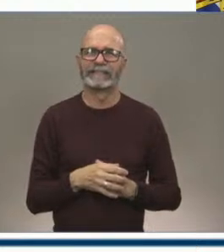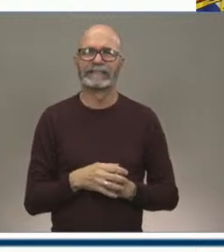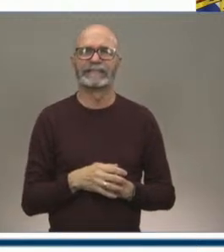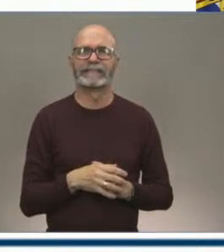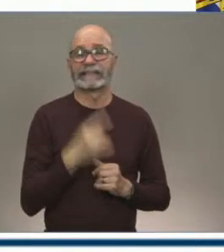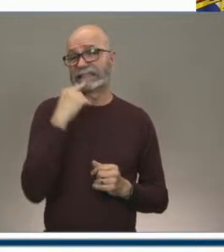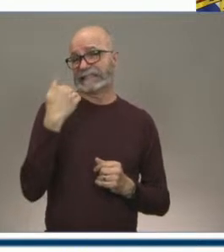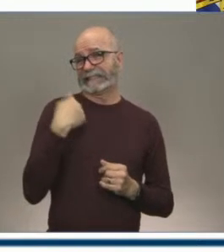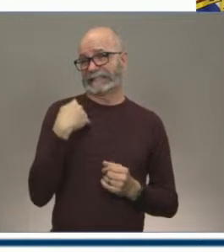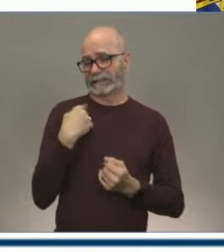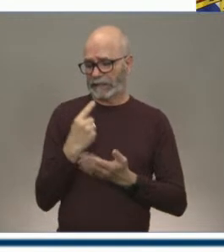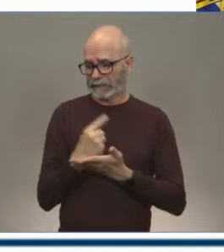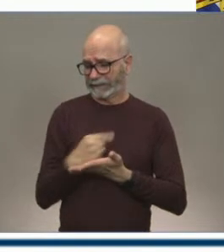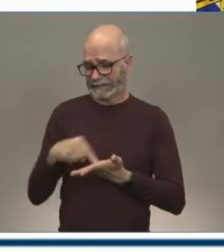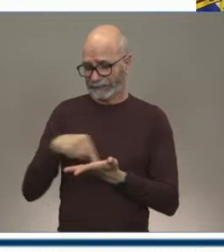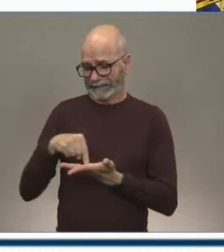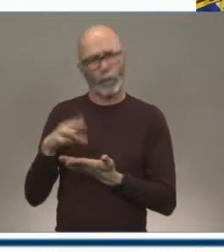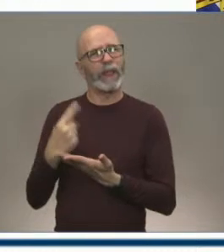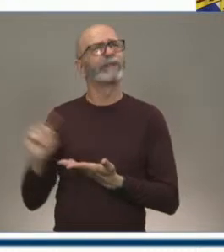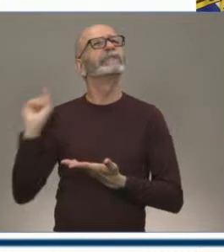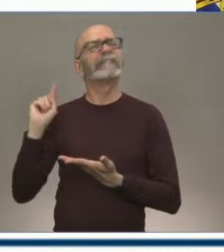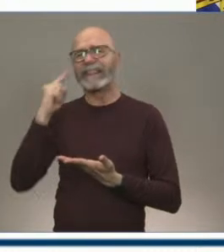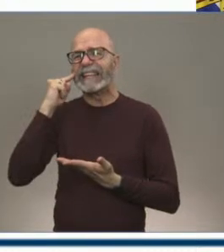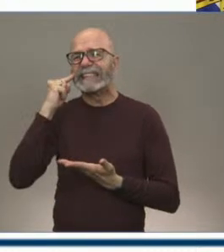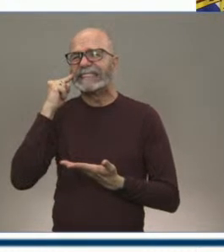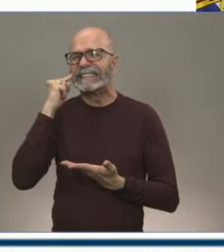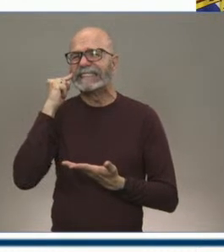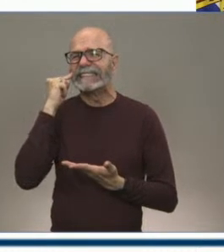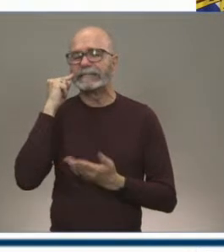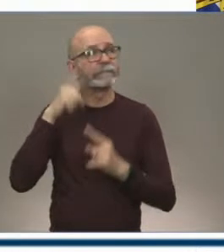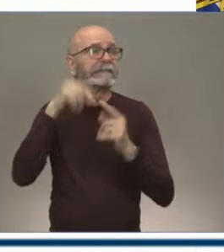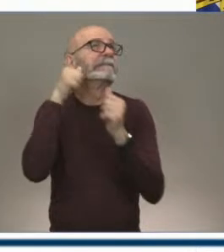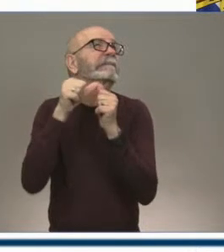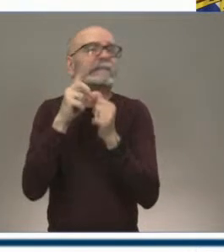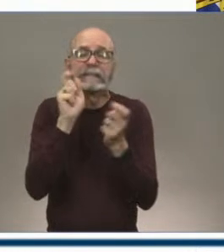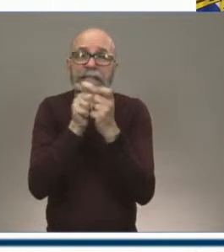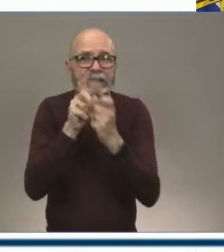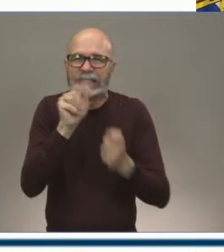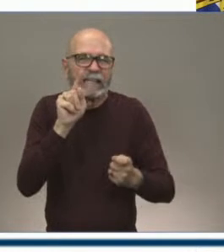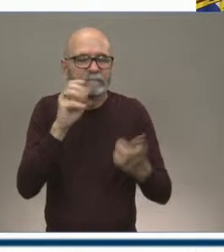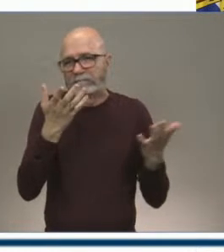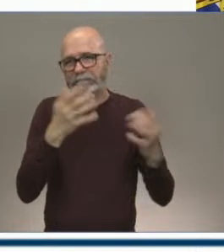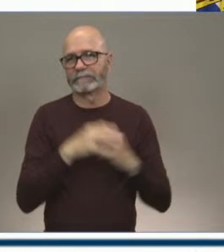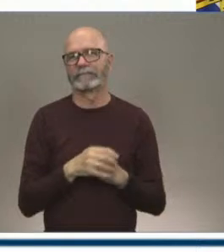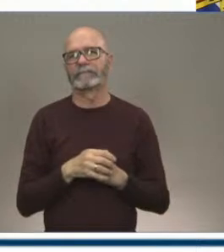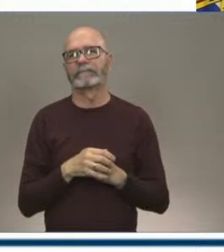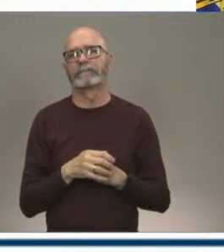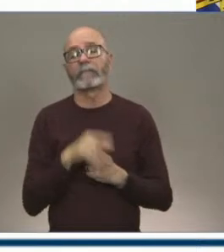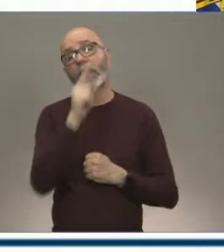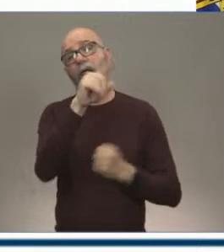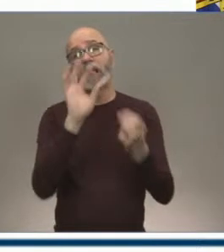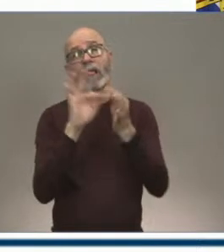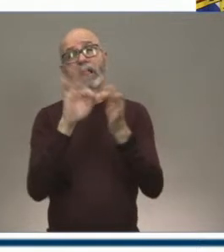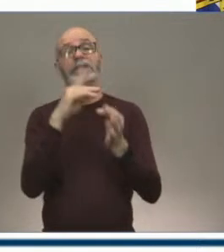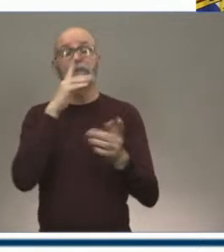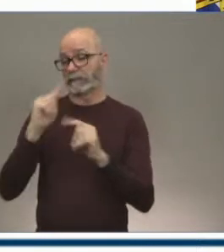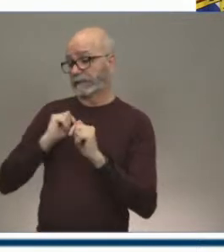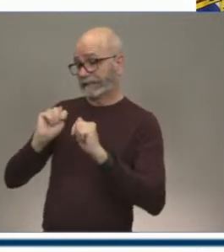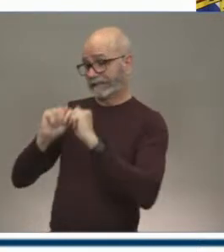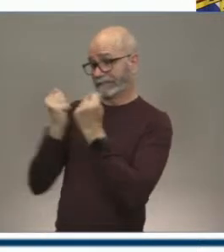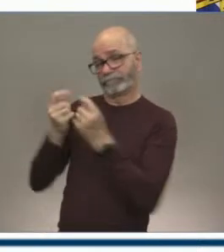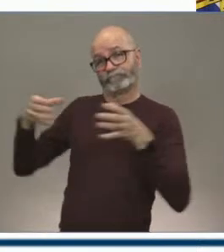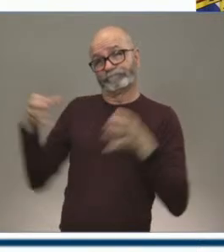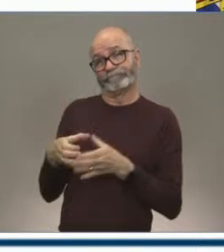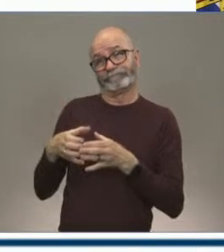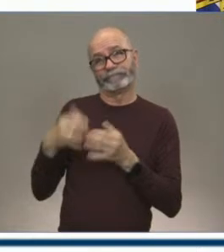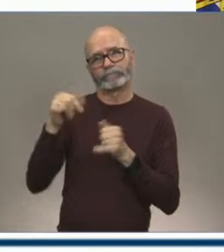to admit the days kind of blend together, that you had talked about your team looking at the possibility or looking